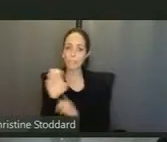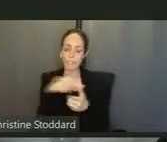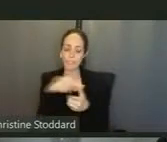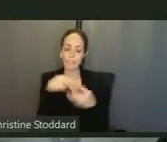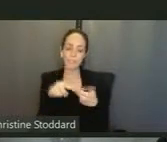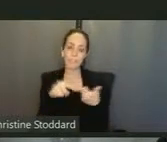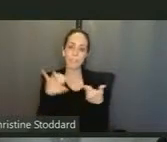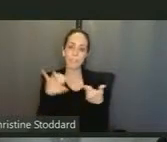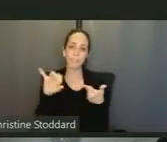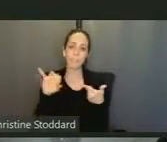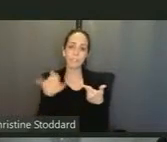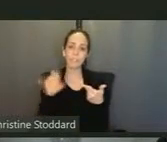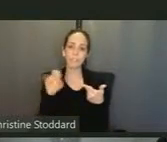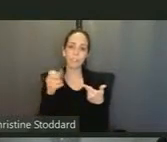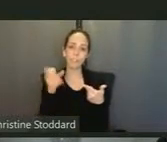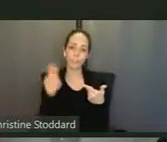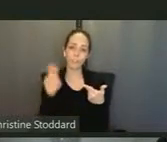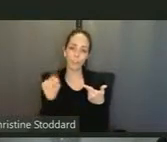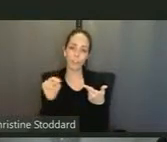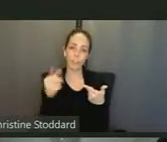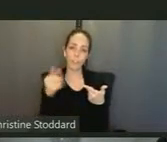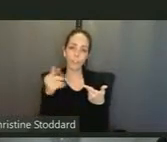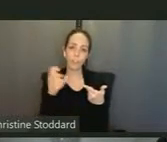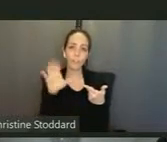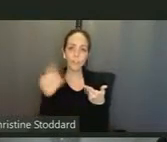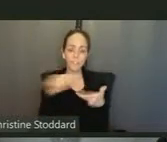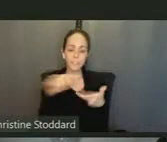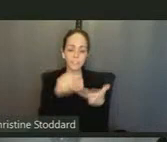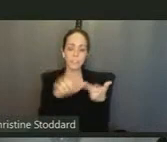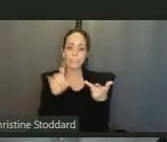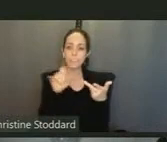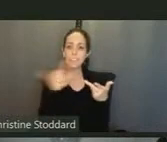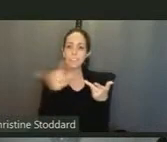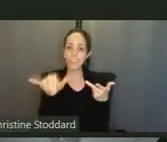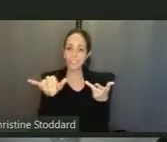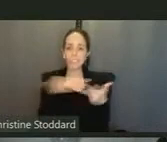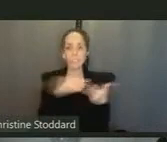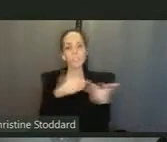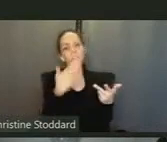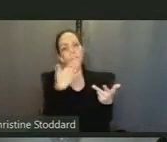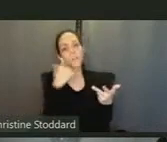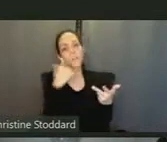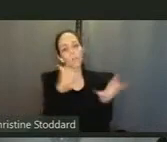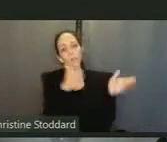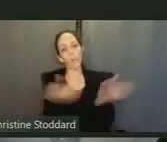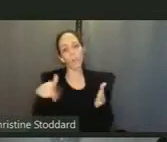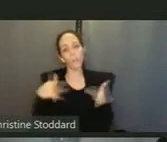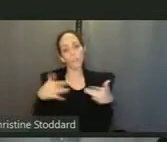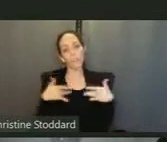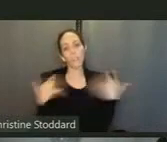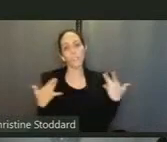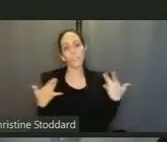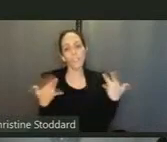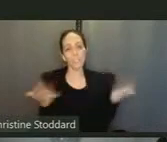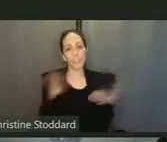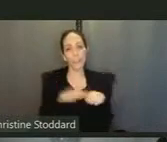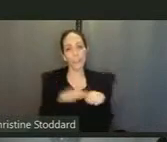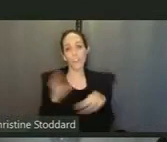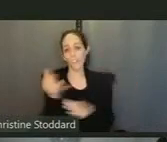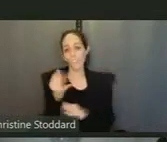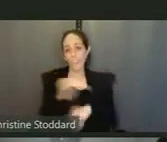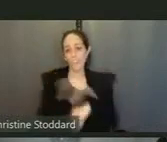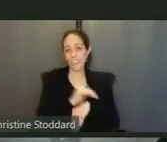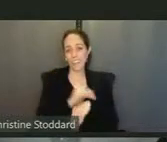Danny Ledesma for organizing this event and bringing us here together on a Friday night, because this is really